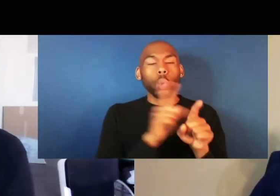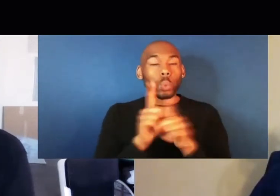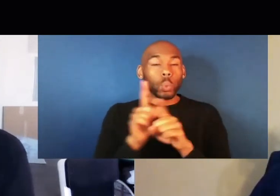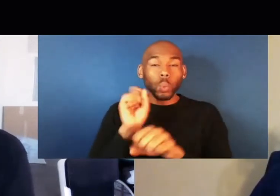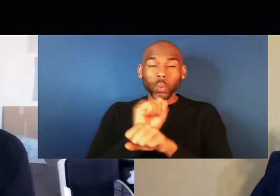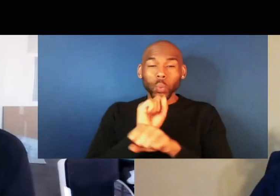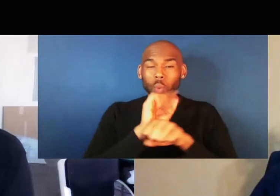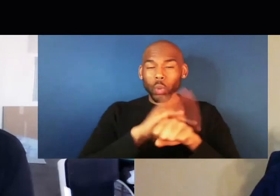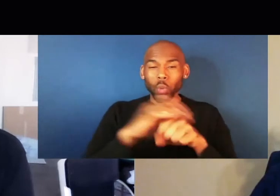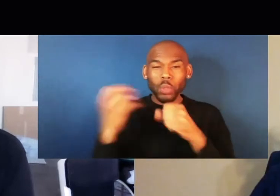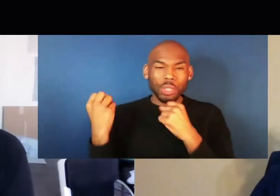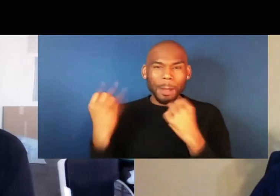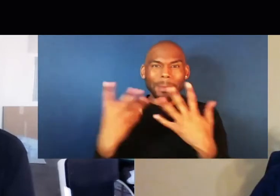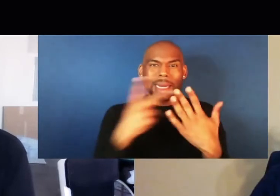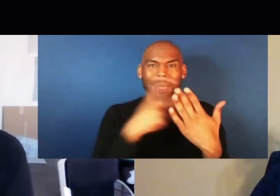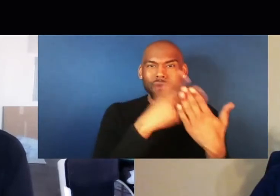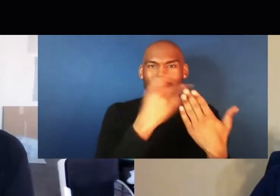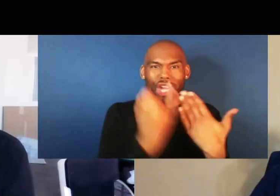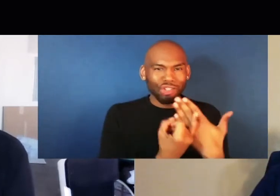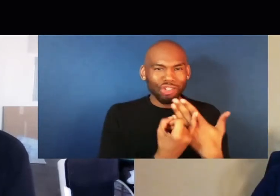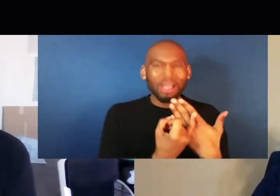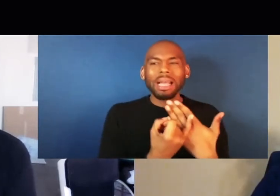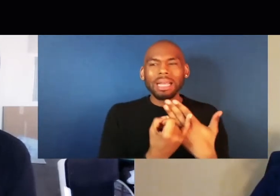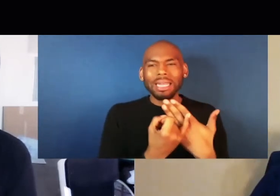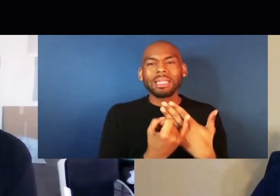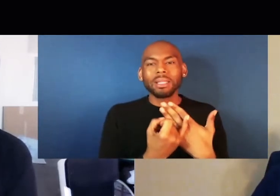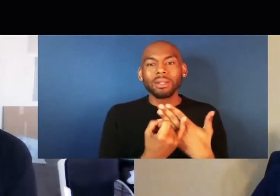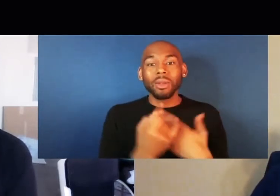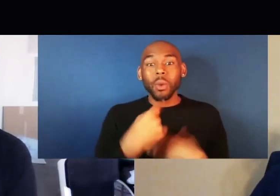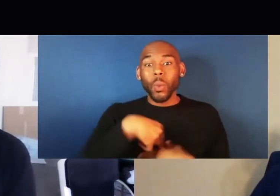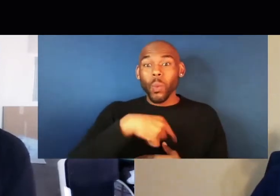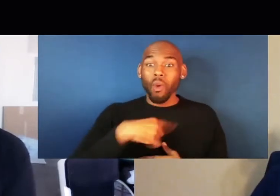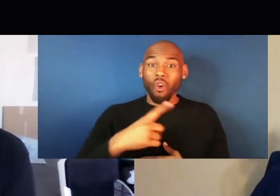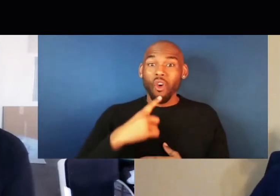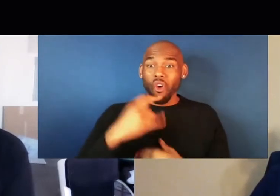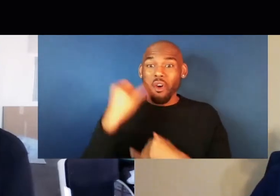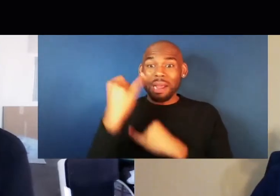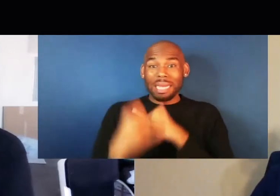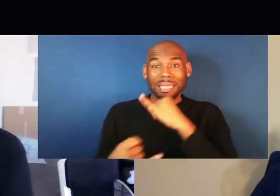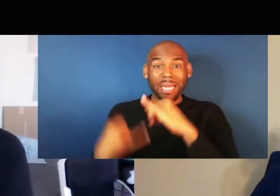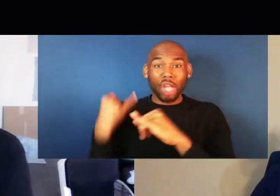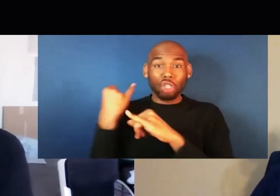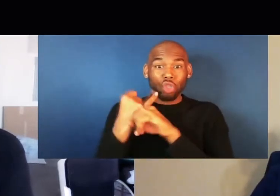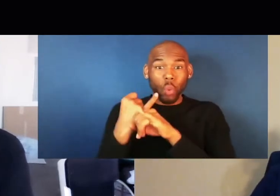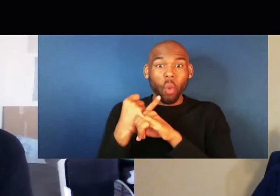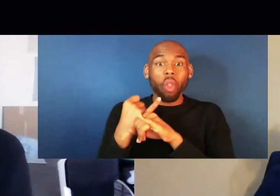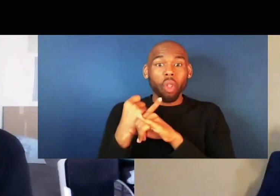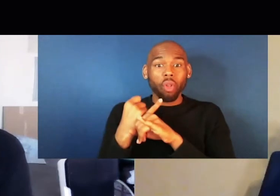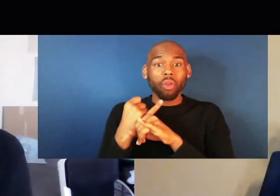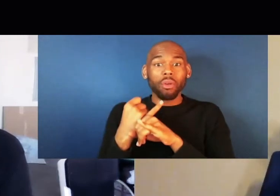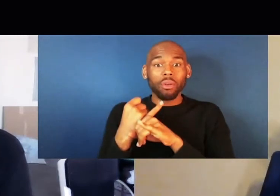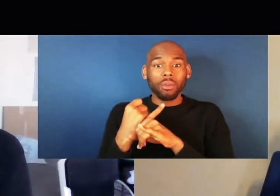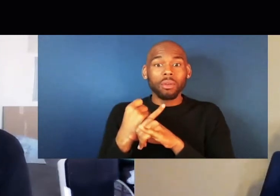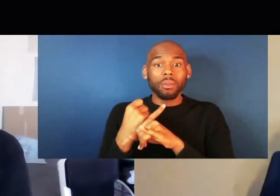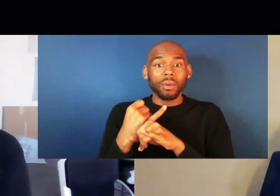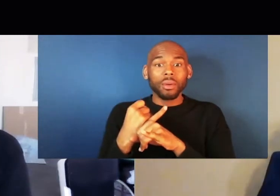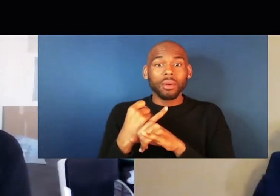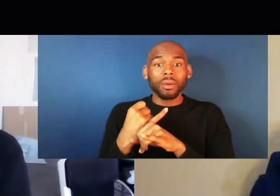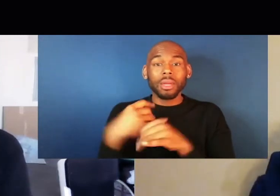And also we're working on so many projects. We're international.